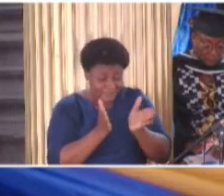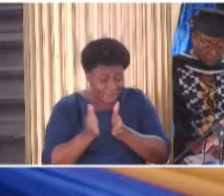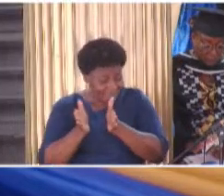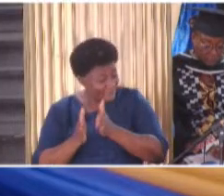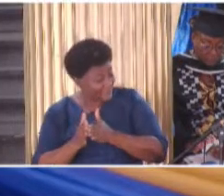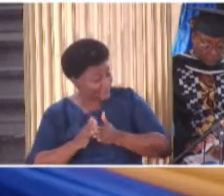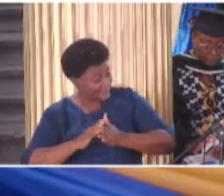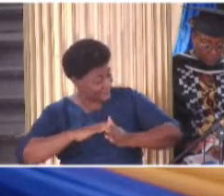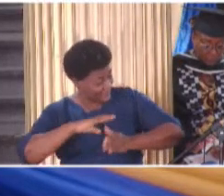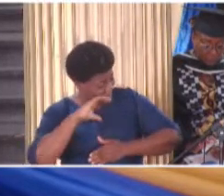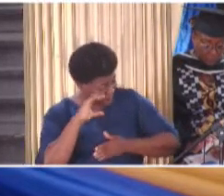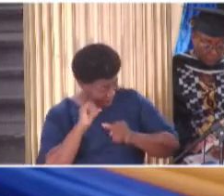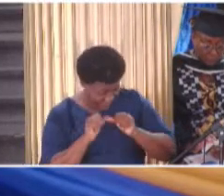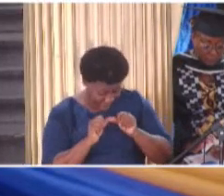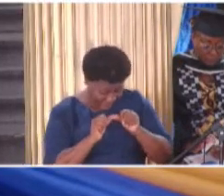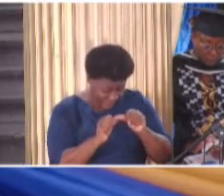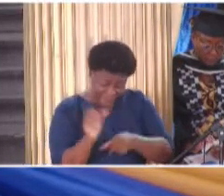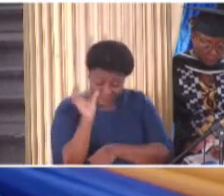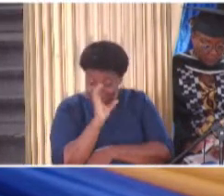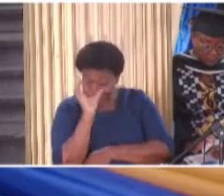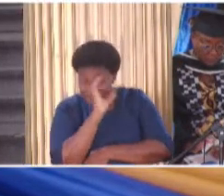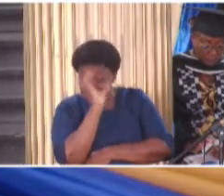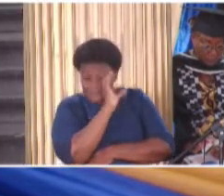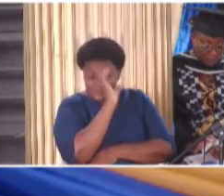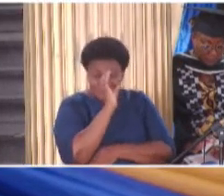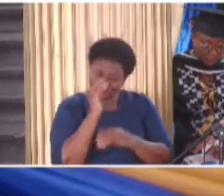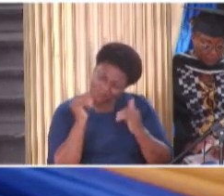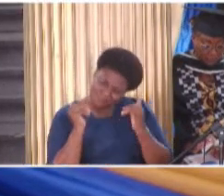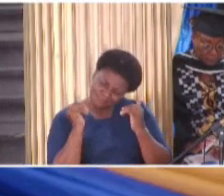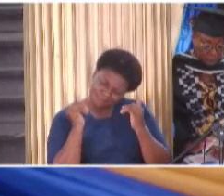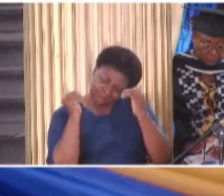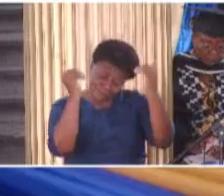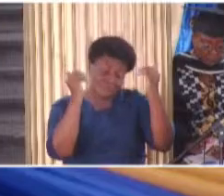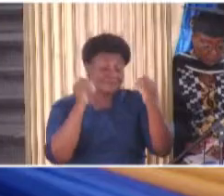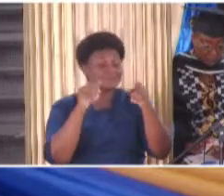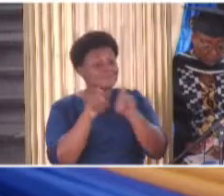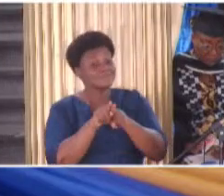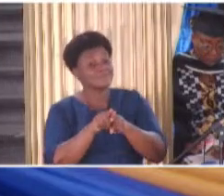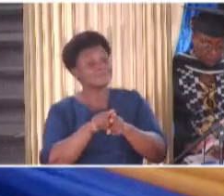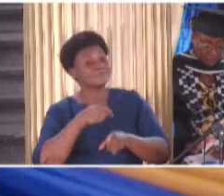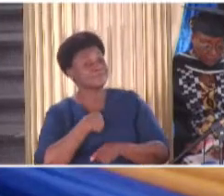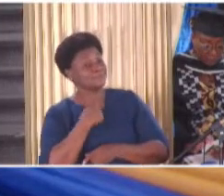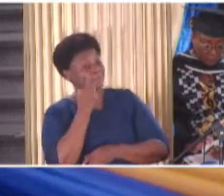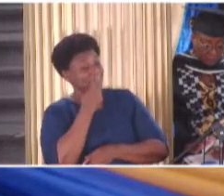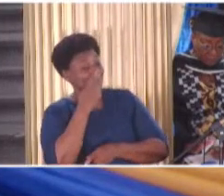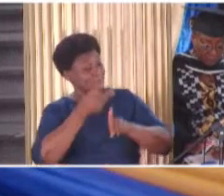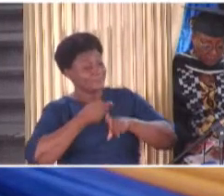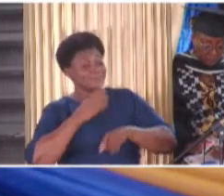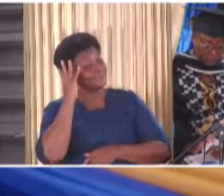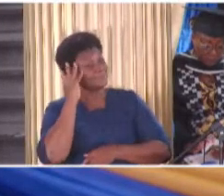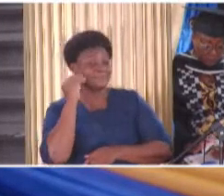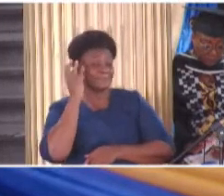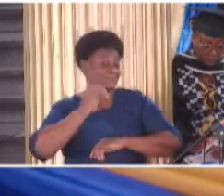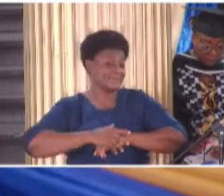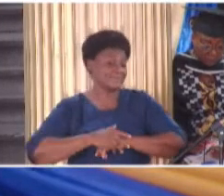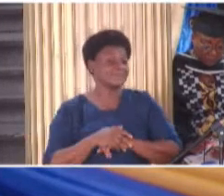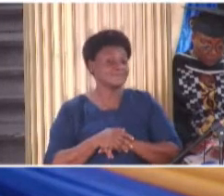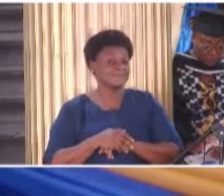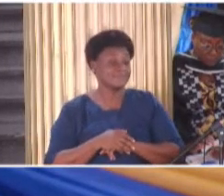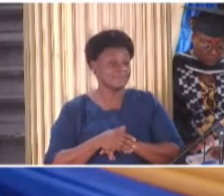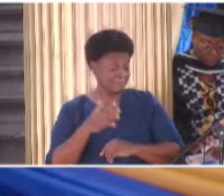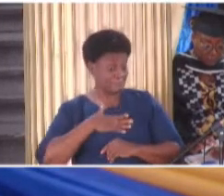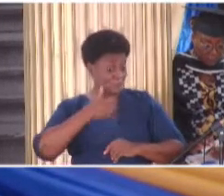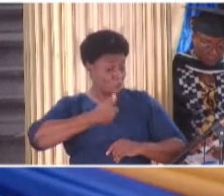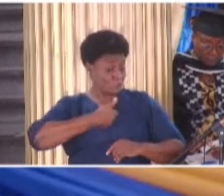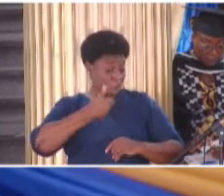Constantly seek new avenues for advancement. I'm speaking from experience. My own